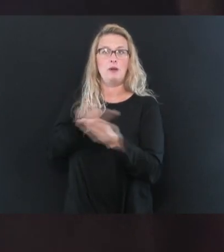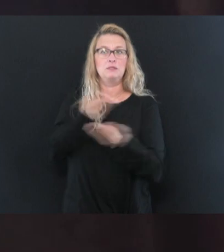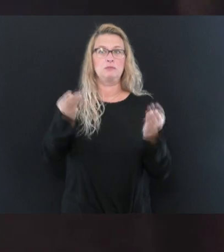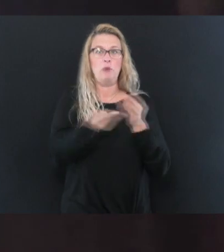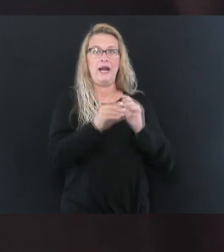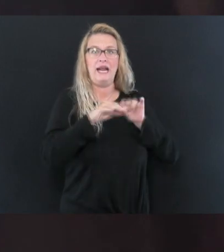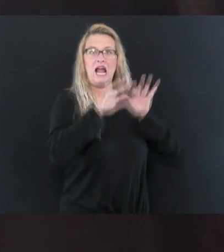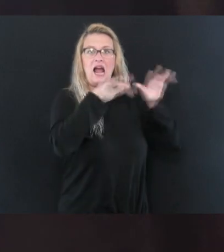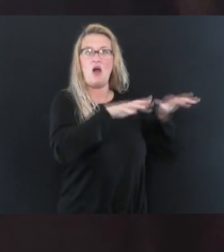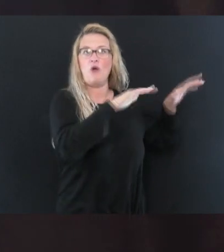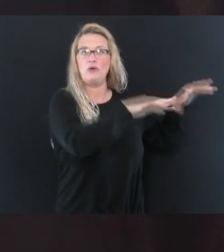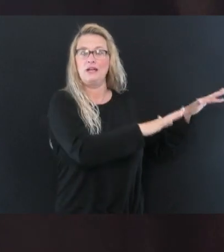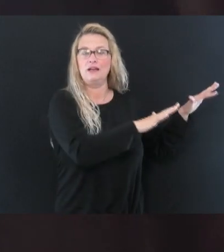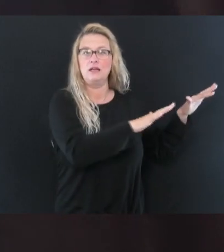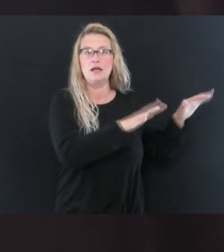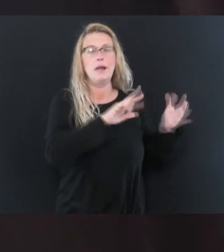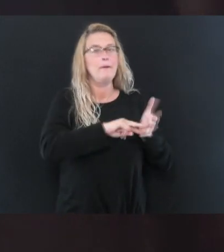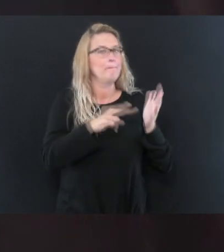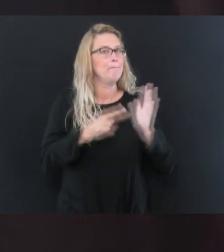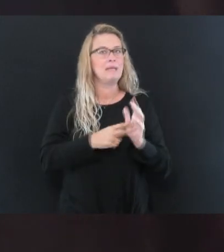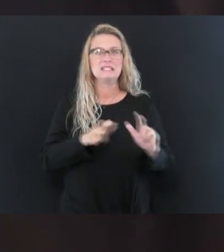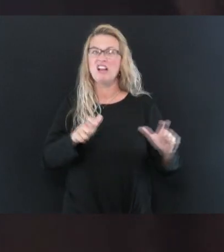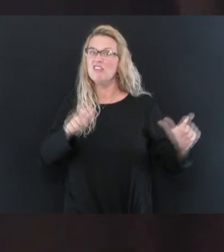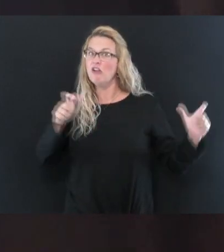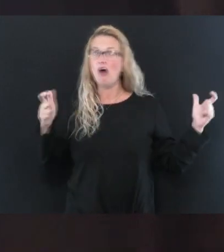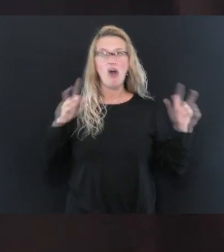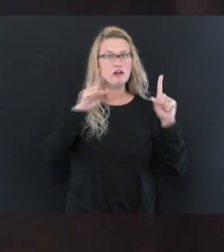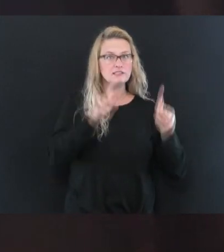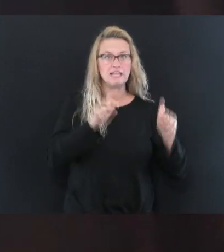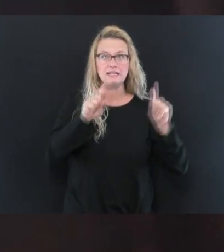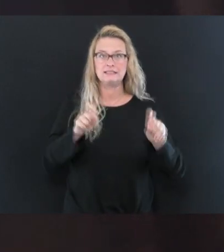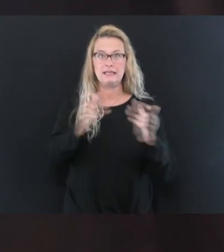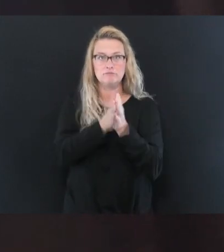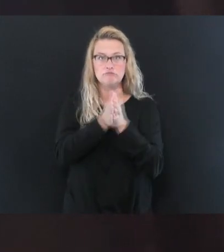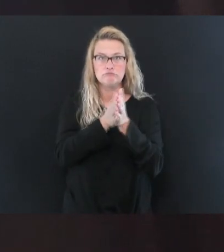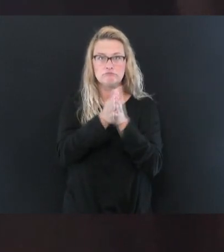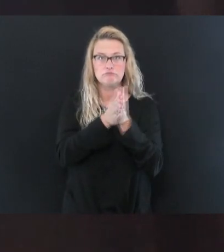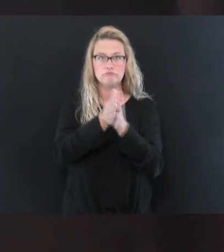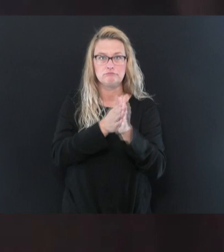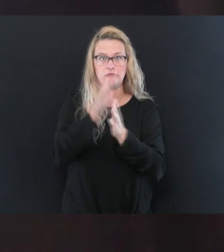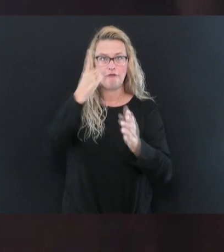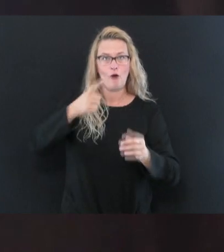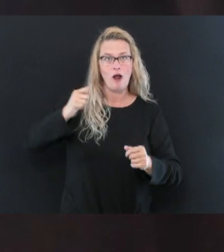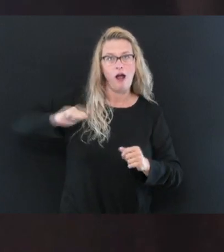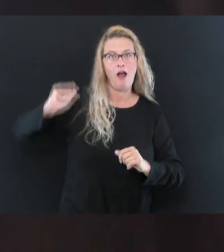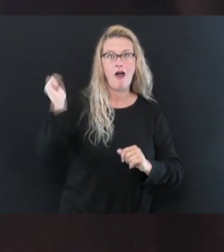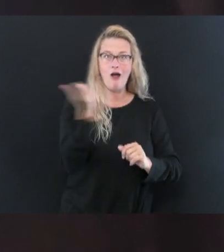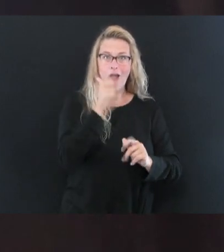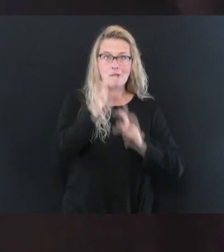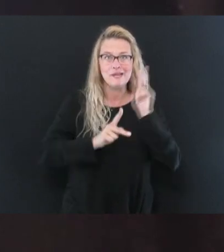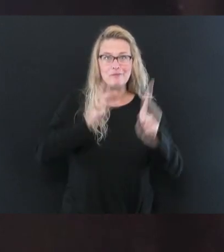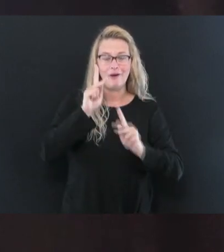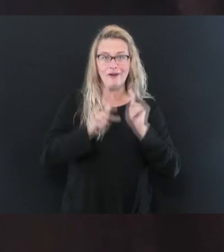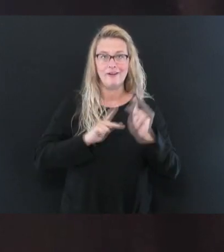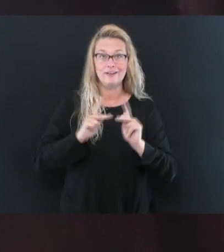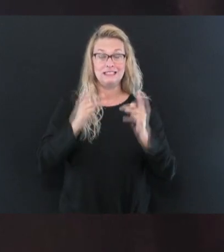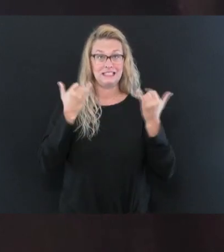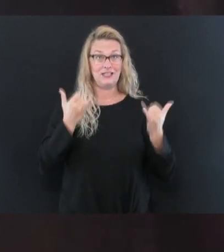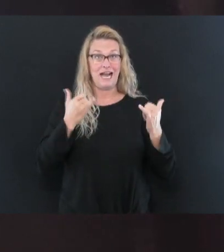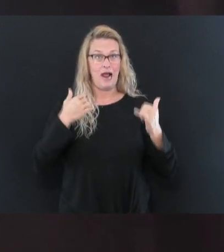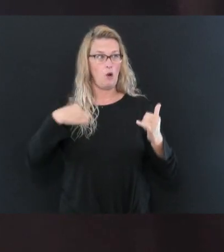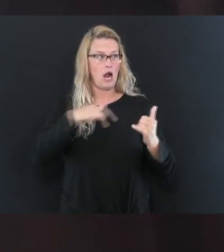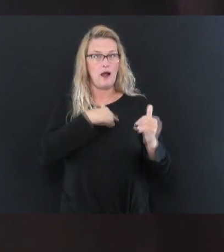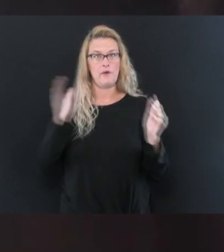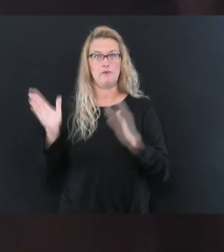then large-scale testing is so important. And part of our strategy for the way that we are doing